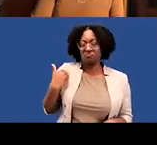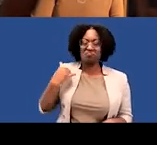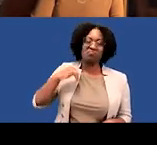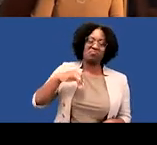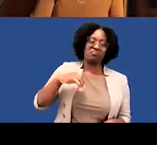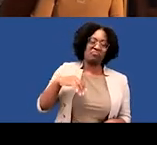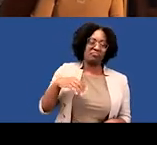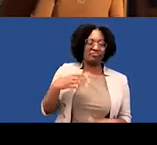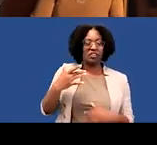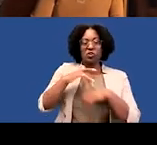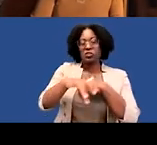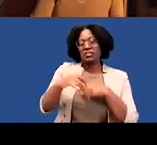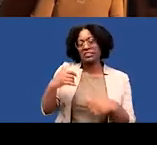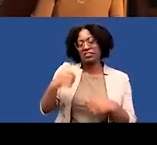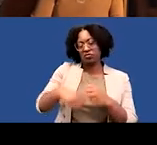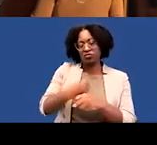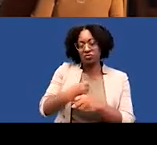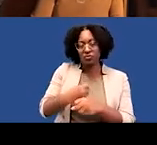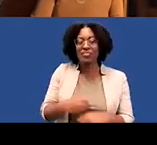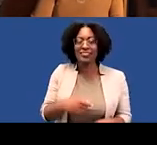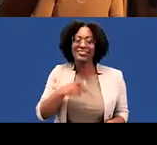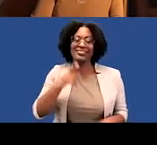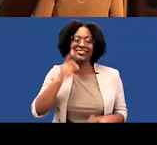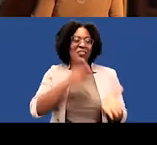socially distanced.